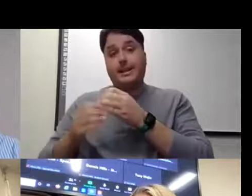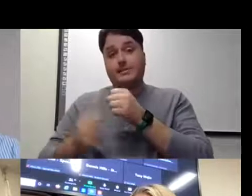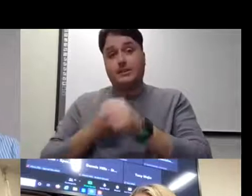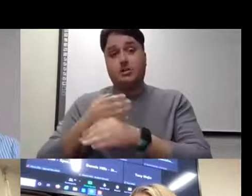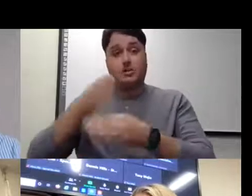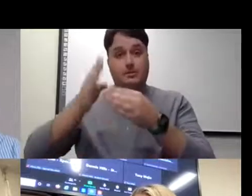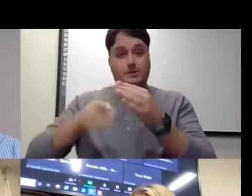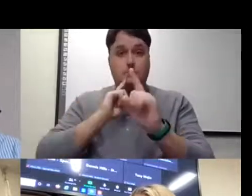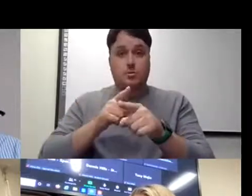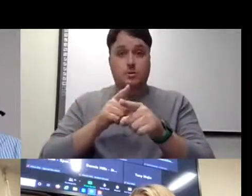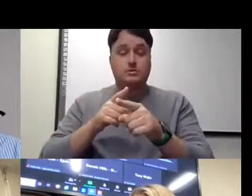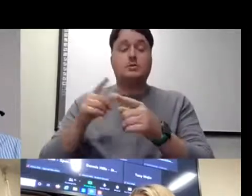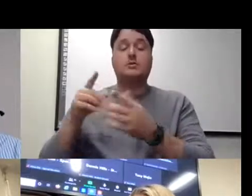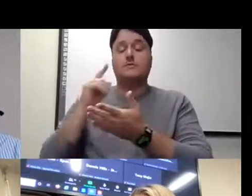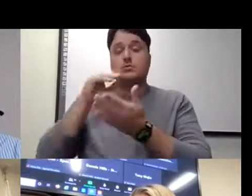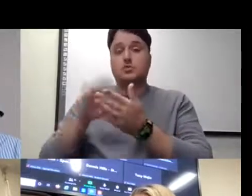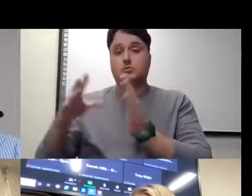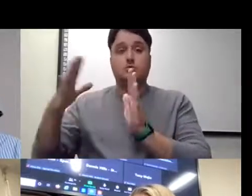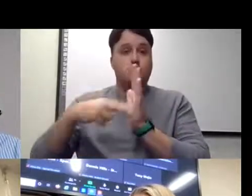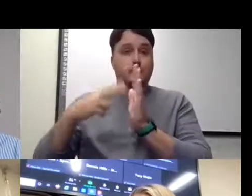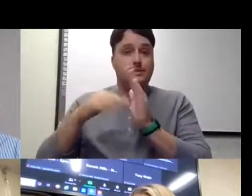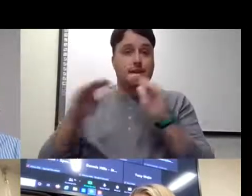for students with their reading levels at the